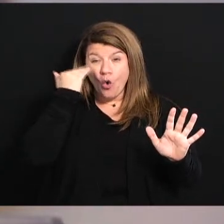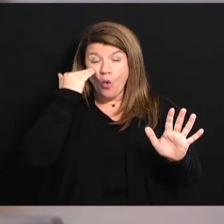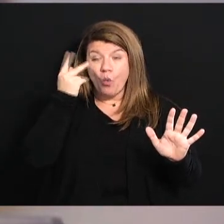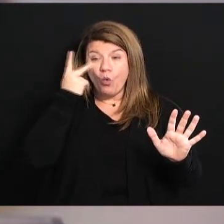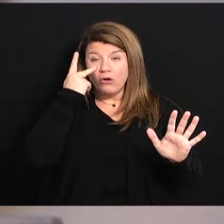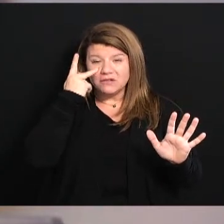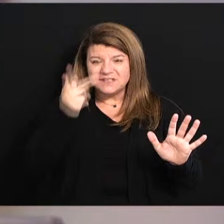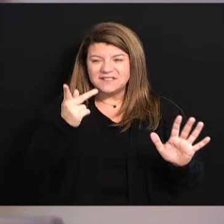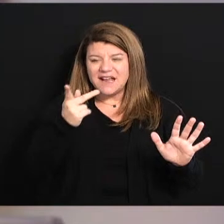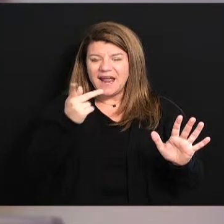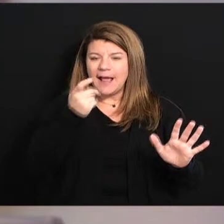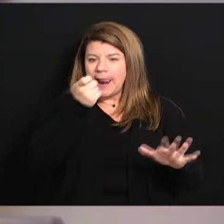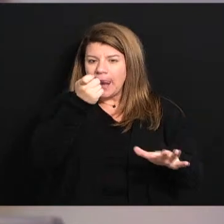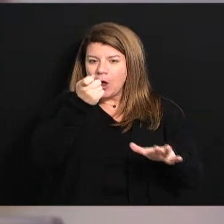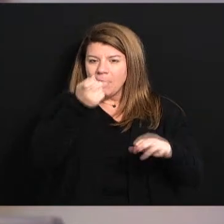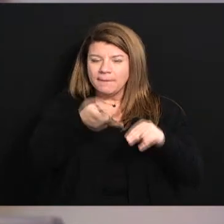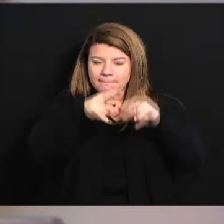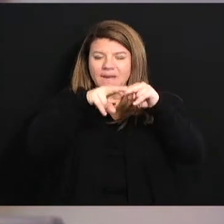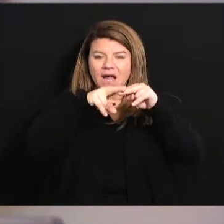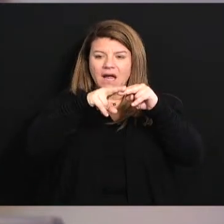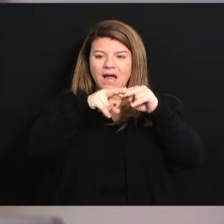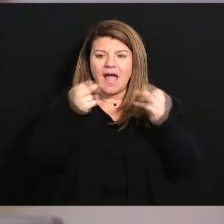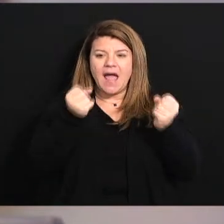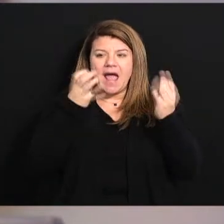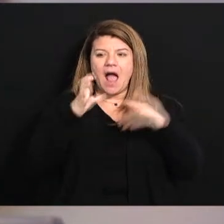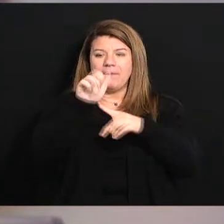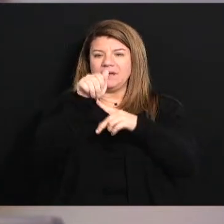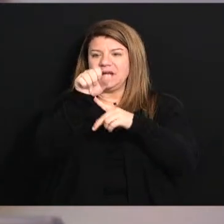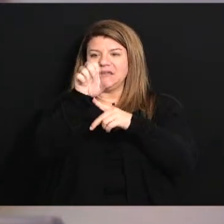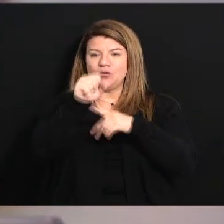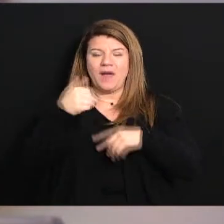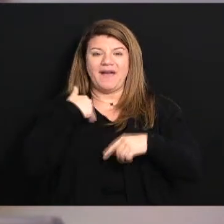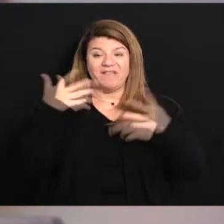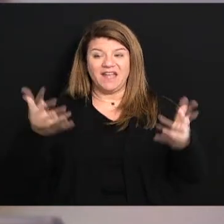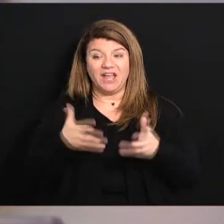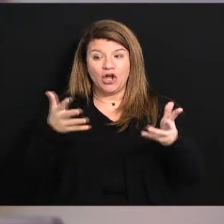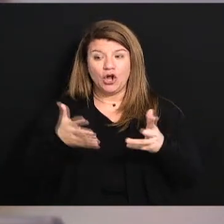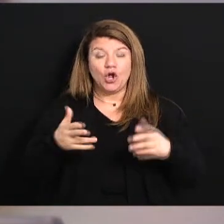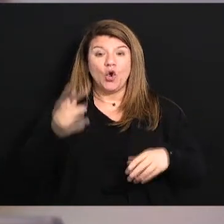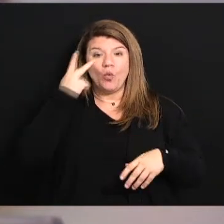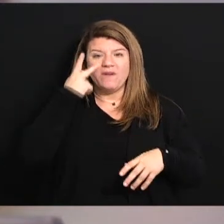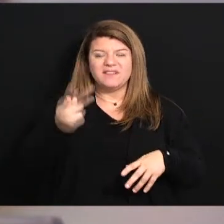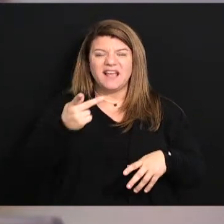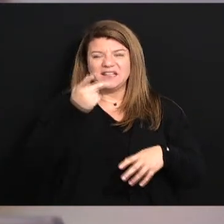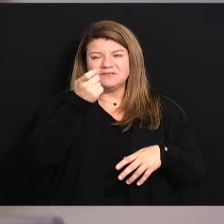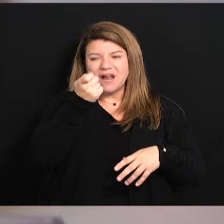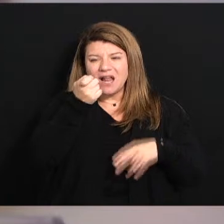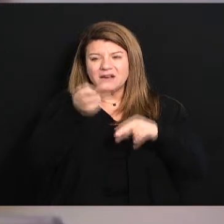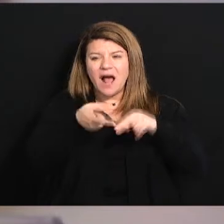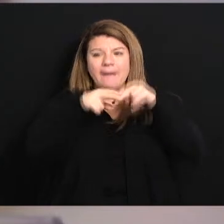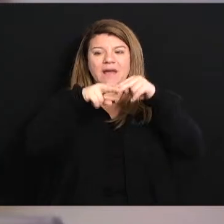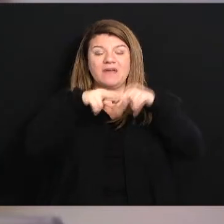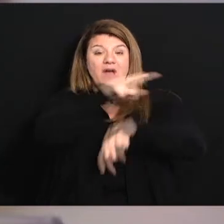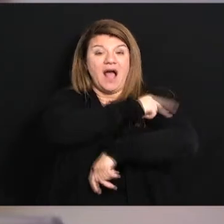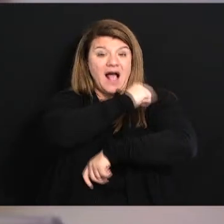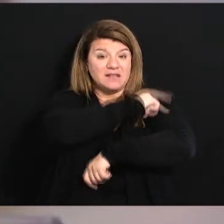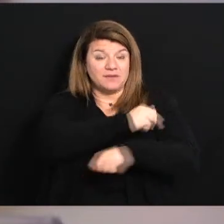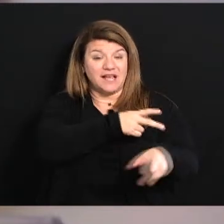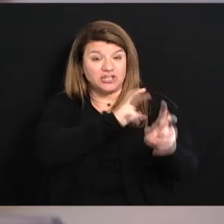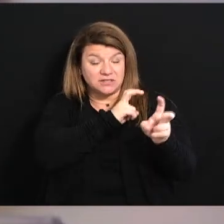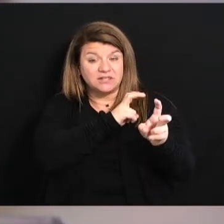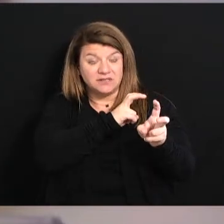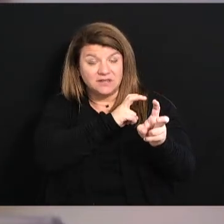a small uptick in the number of cases. We have seen a very small uptick in the number of